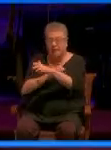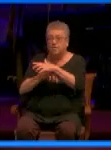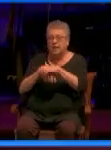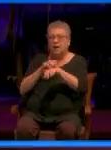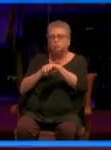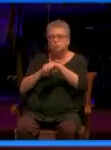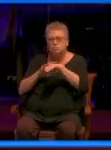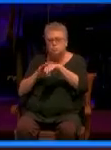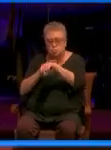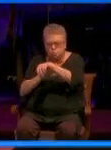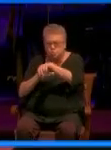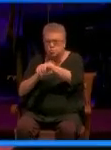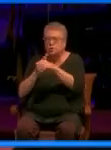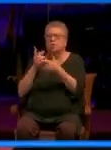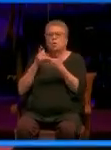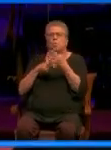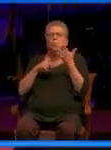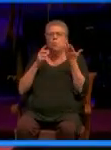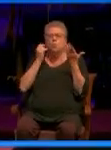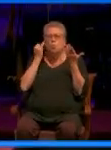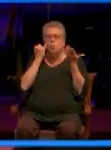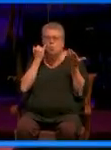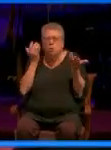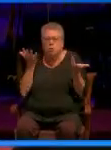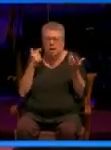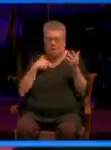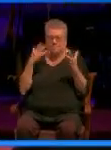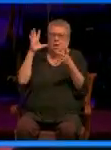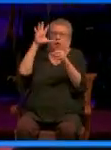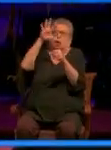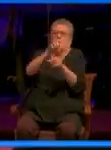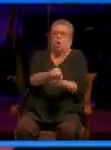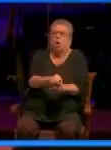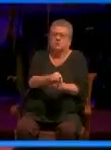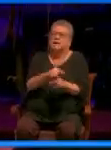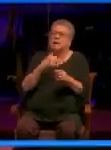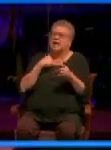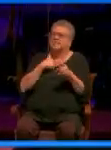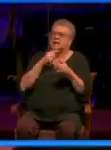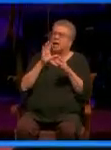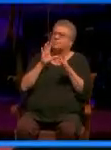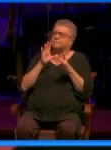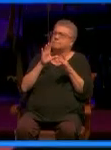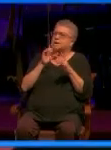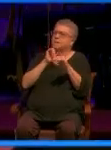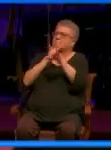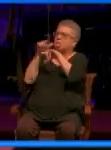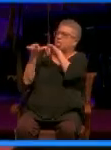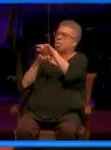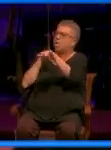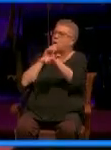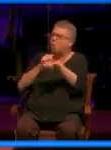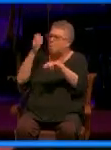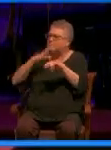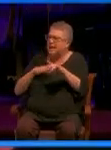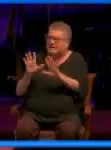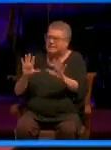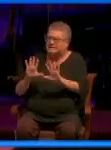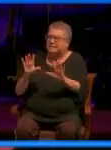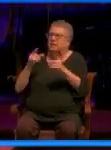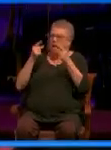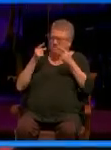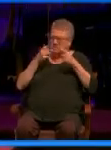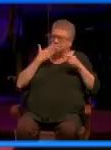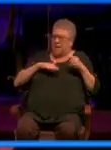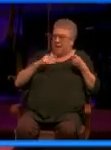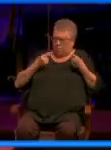smooth. What if I get caught and it feels like I'm mocking an old blind man? That will not go well. I'll get a curse driven on me.